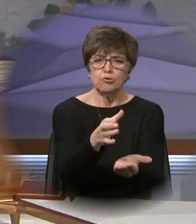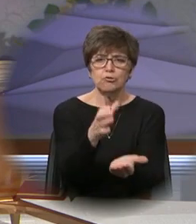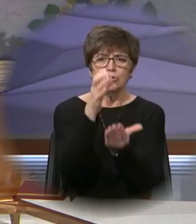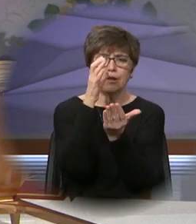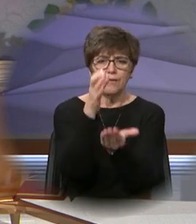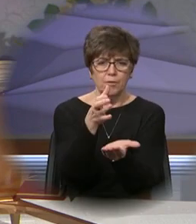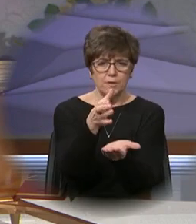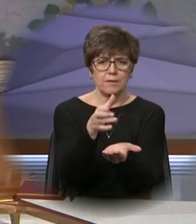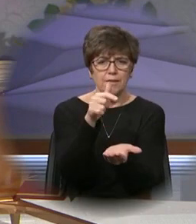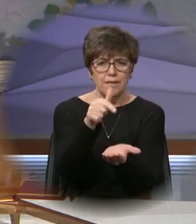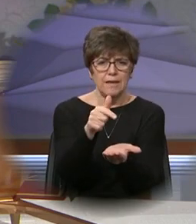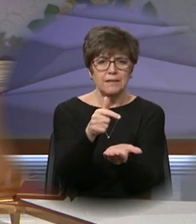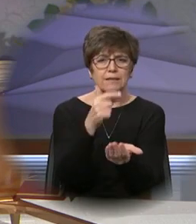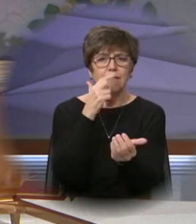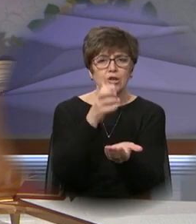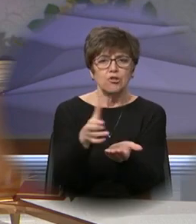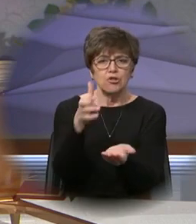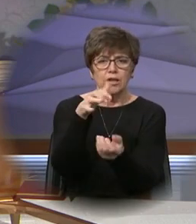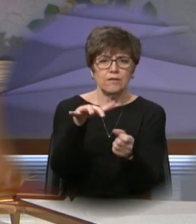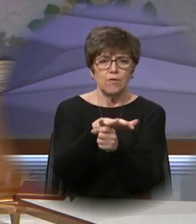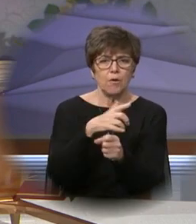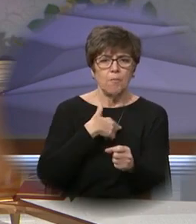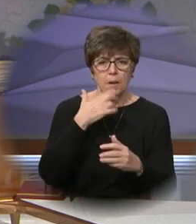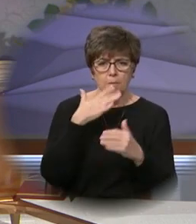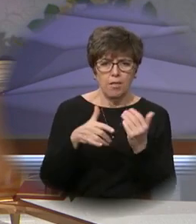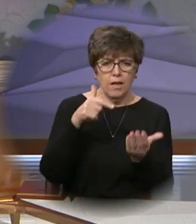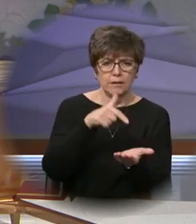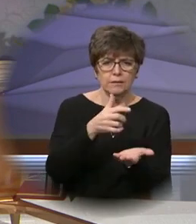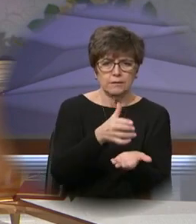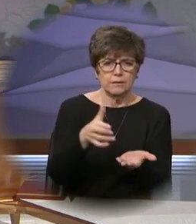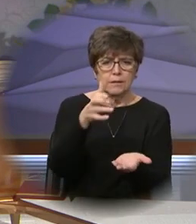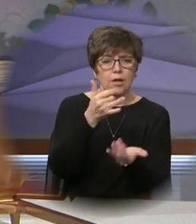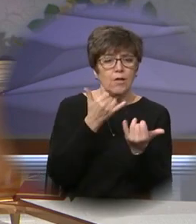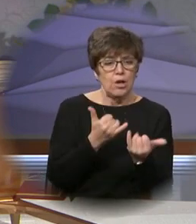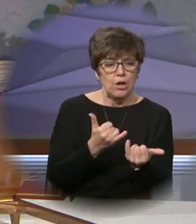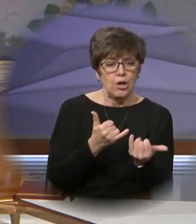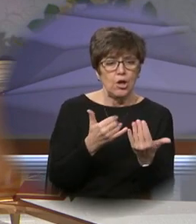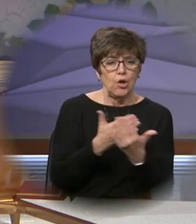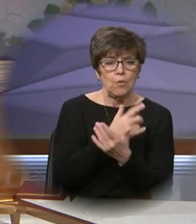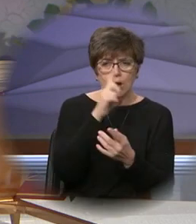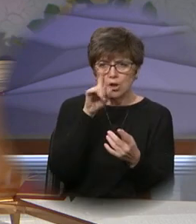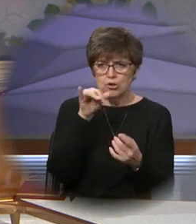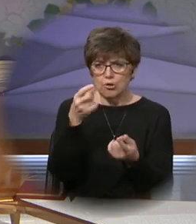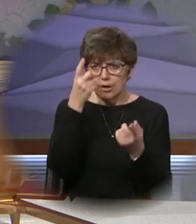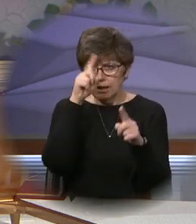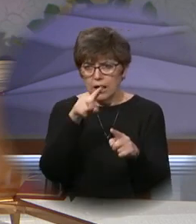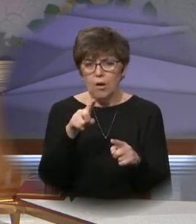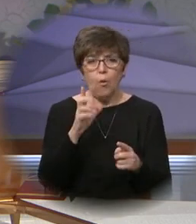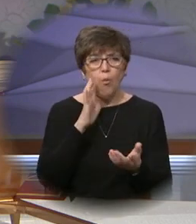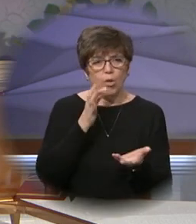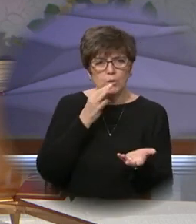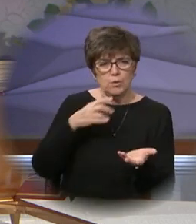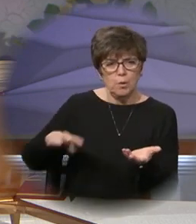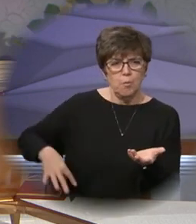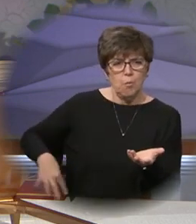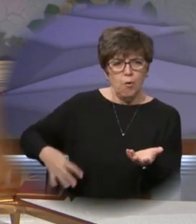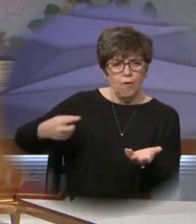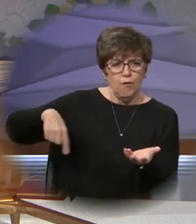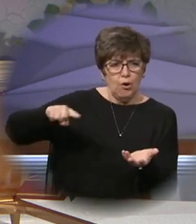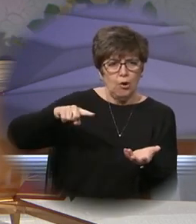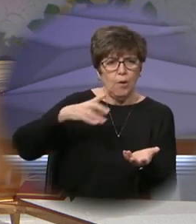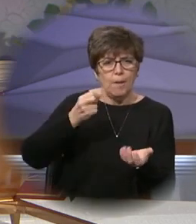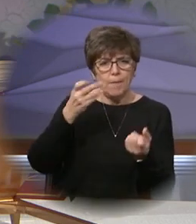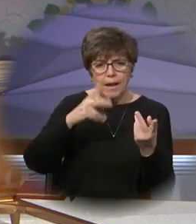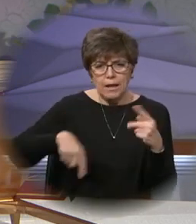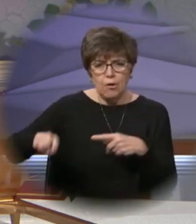it. This is the chalice of my blood, the blood of the new and eternal covenant, which will be poured out for you and for